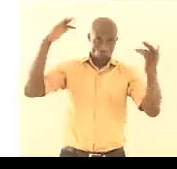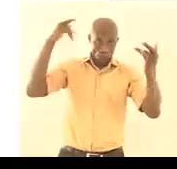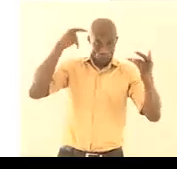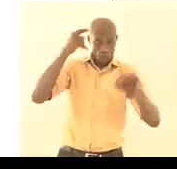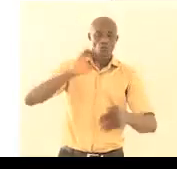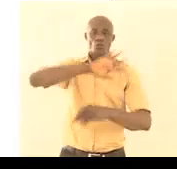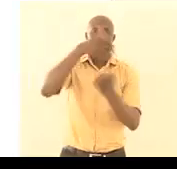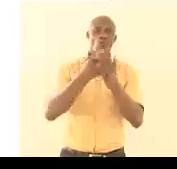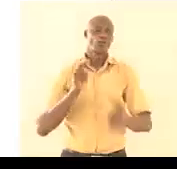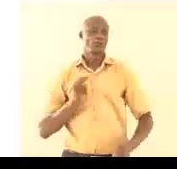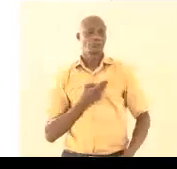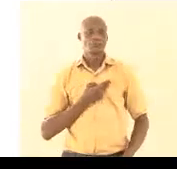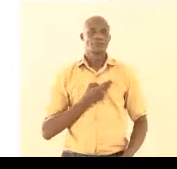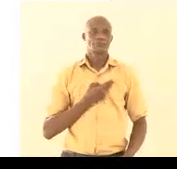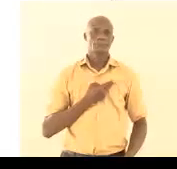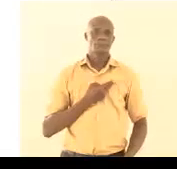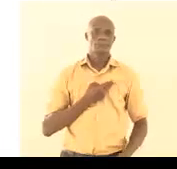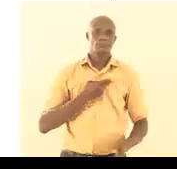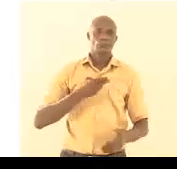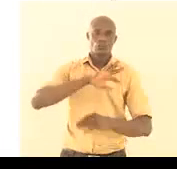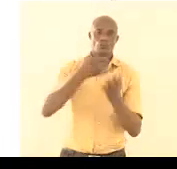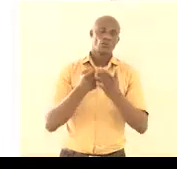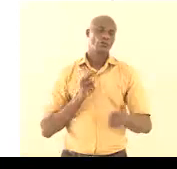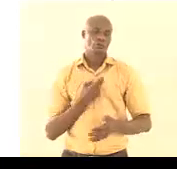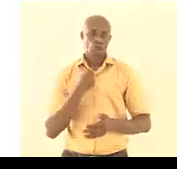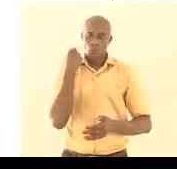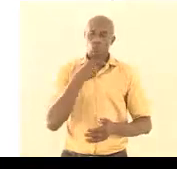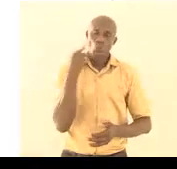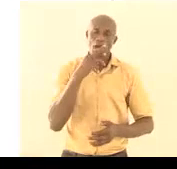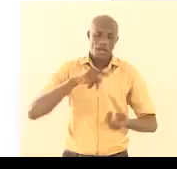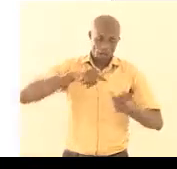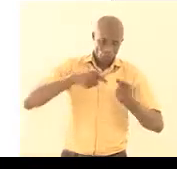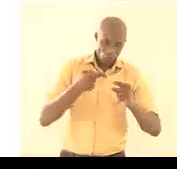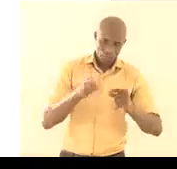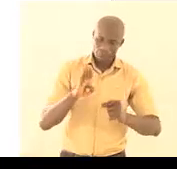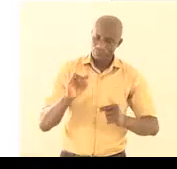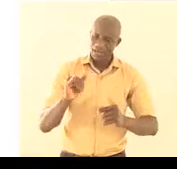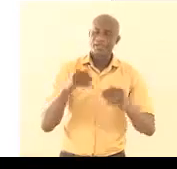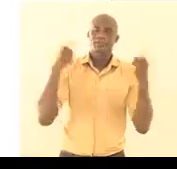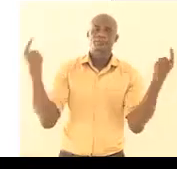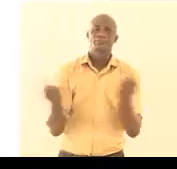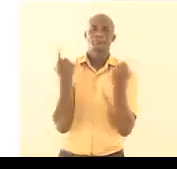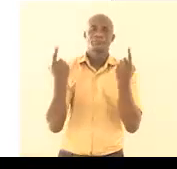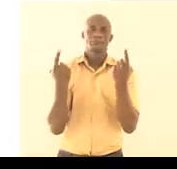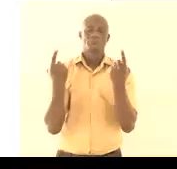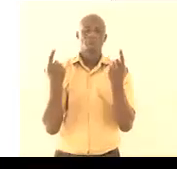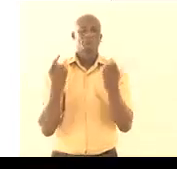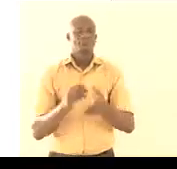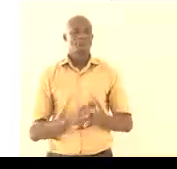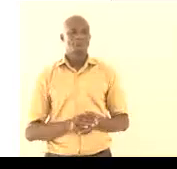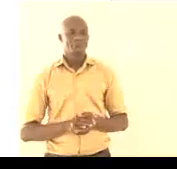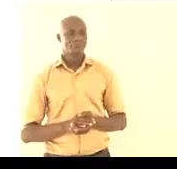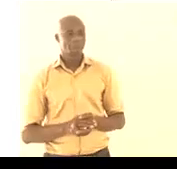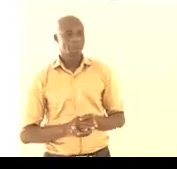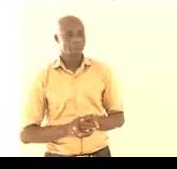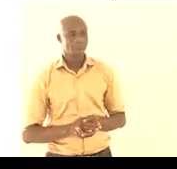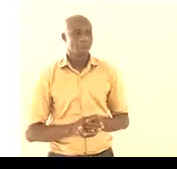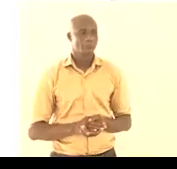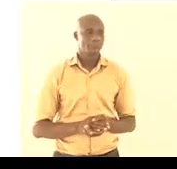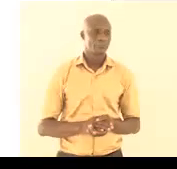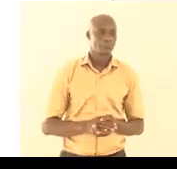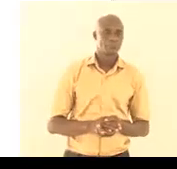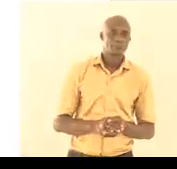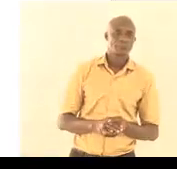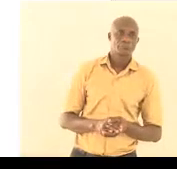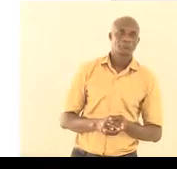us. All of us who are wounded by sin. And unfortunately, most